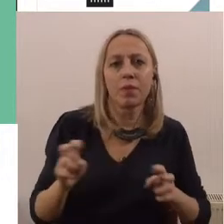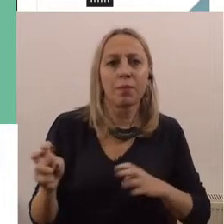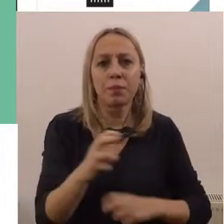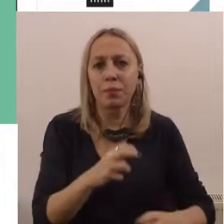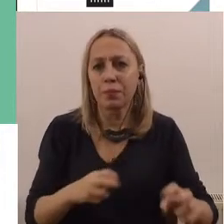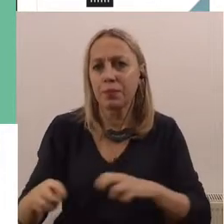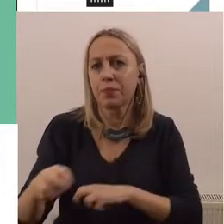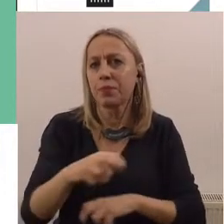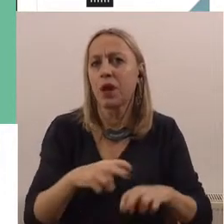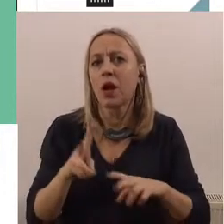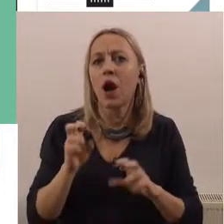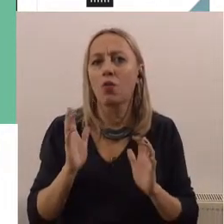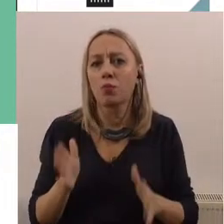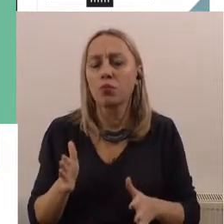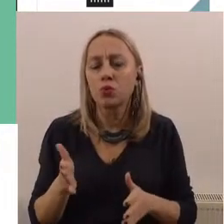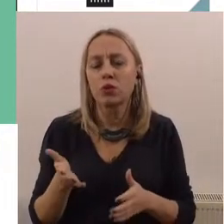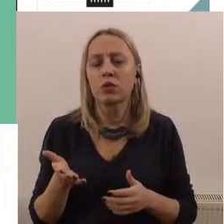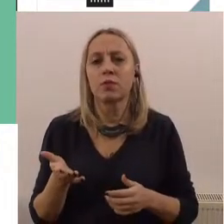change the